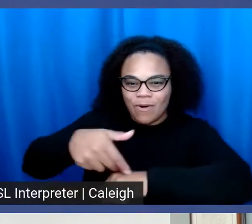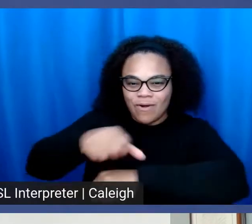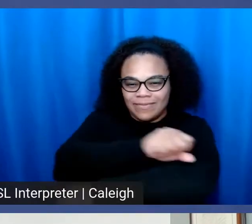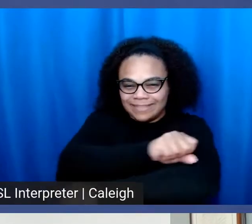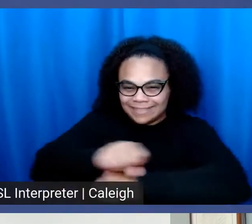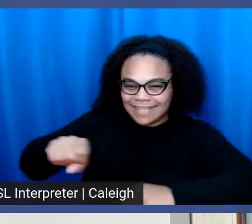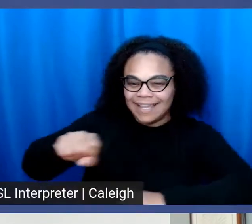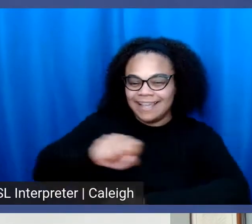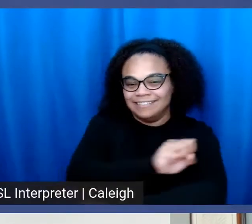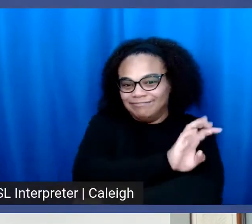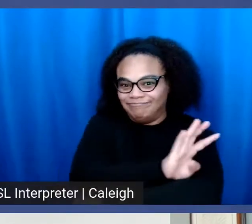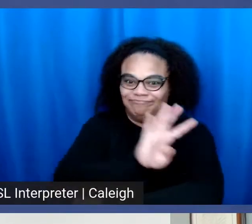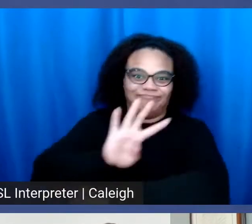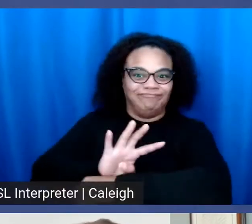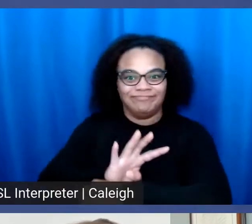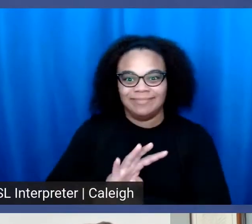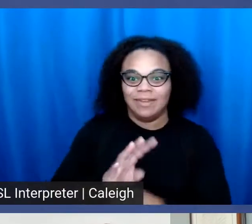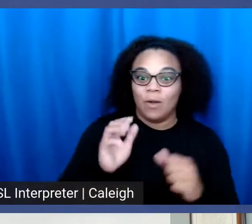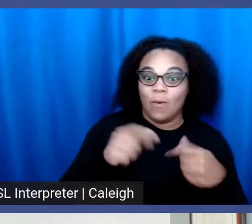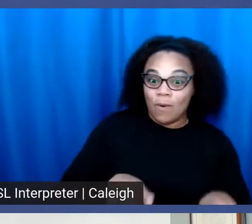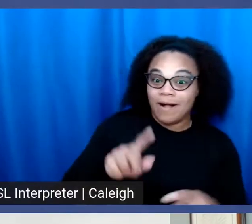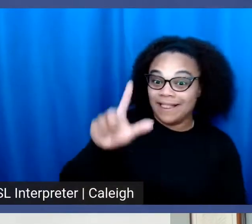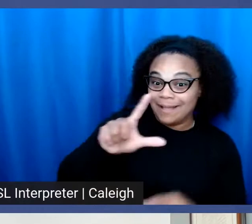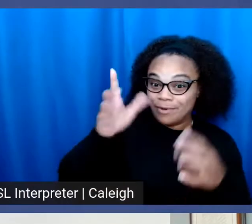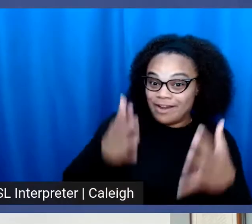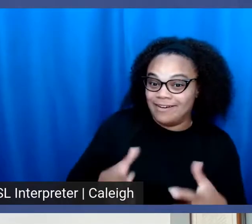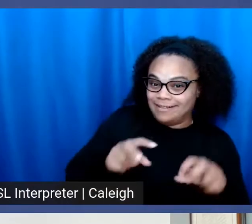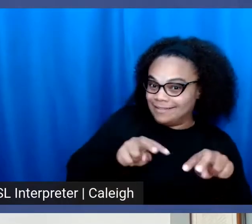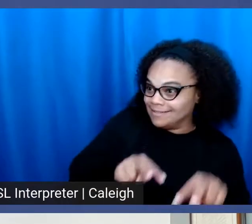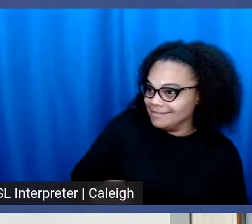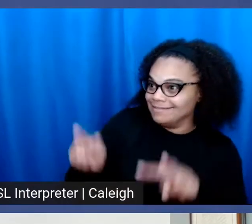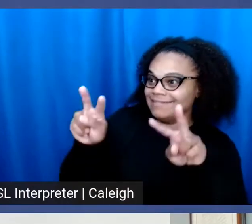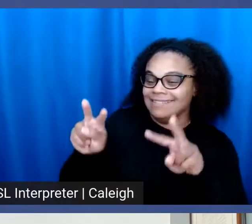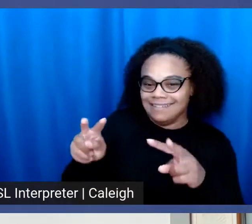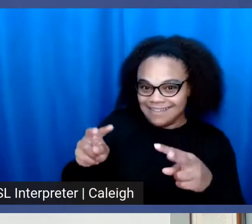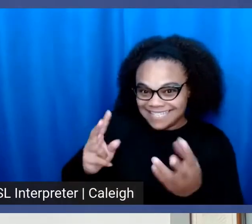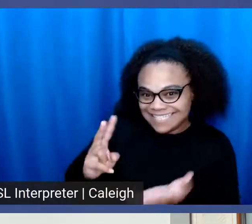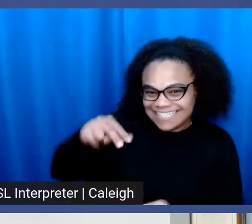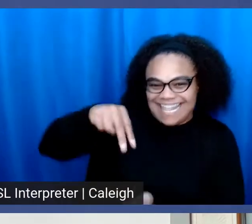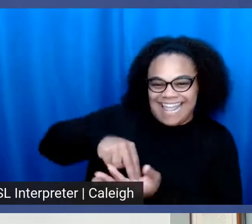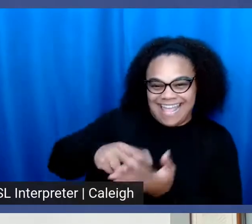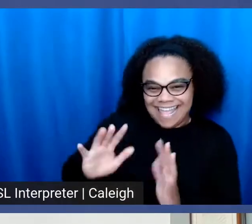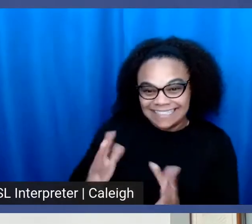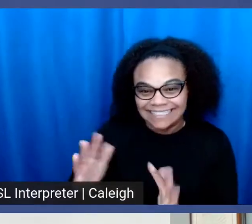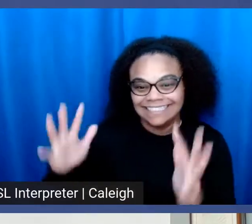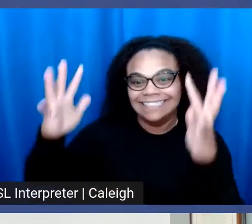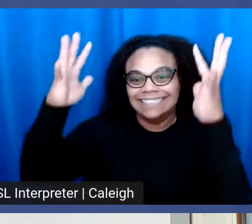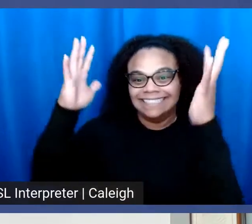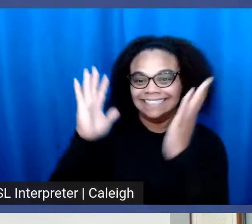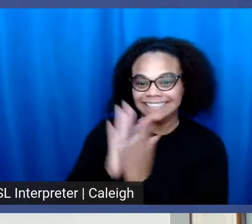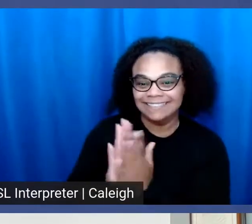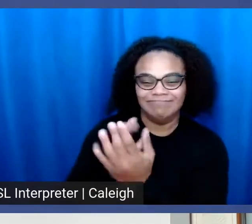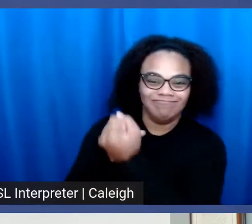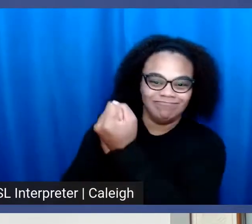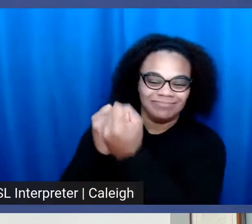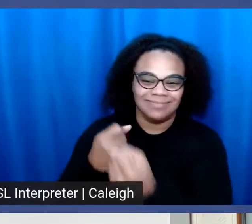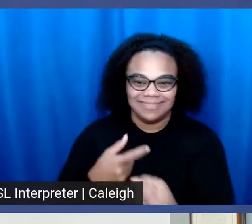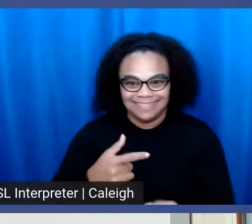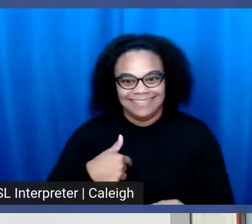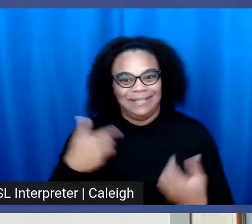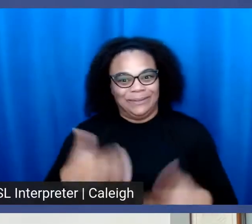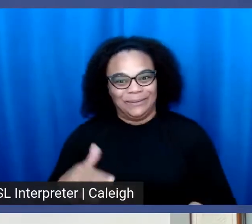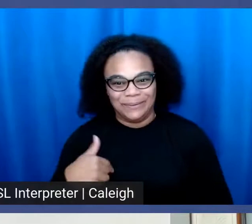cheers and rose to their feet to give the kids a standing ovation. I'm getting chills talking about it again just now. I'm getting proudest moment of my up, career.